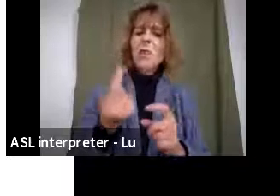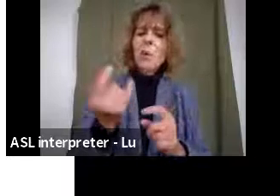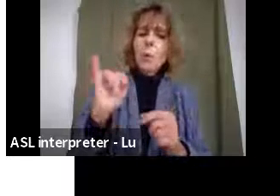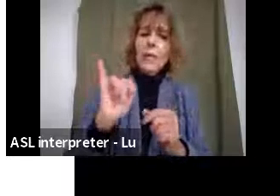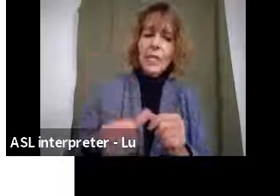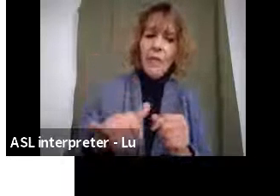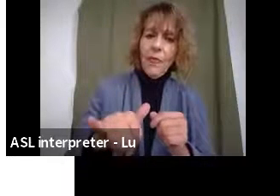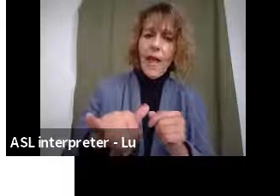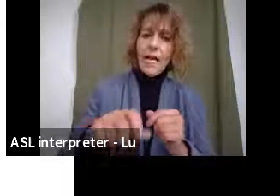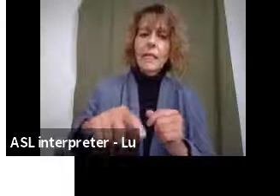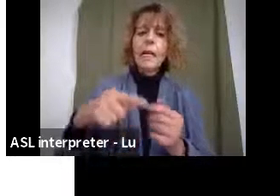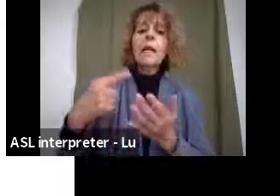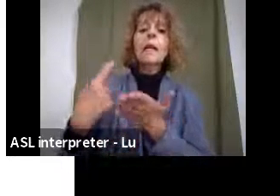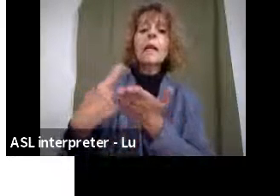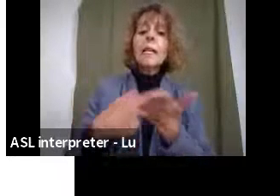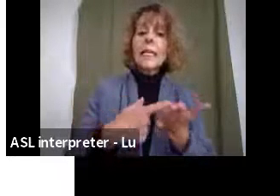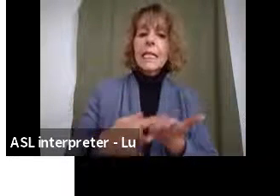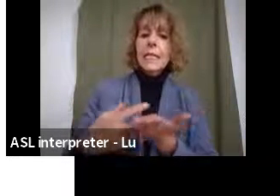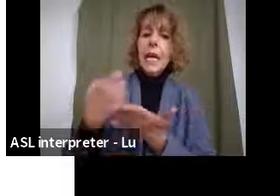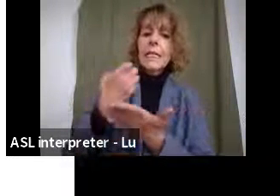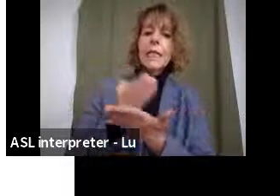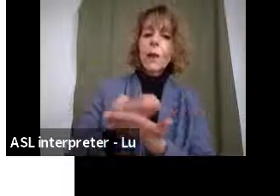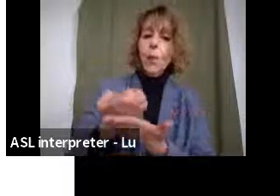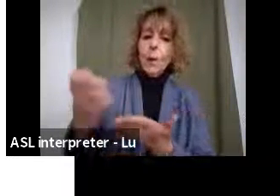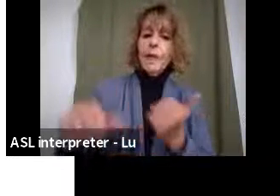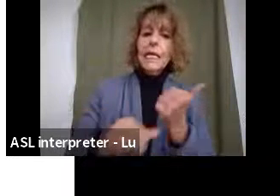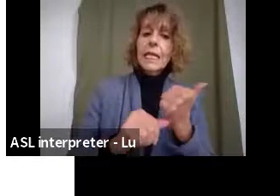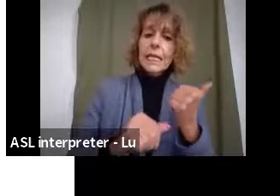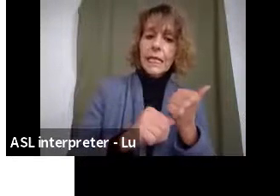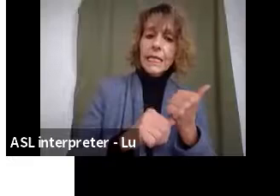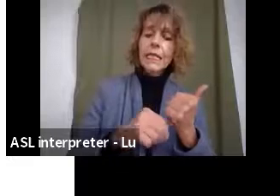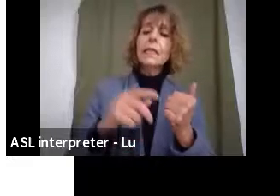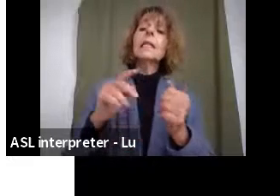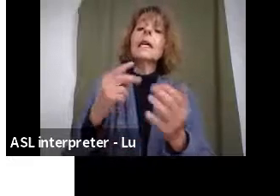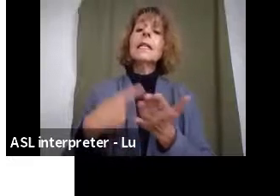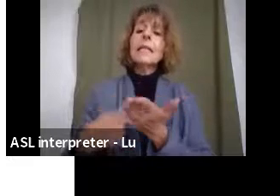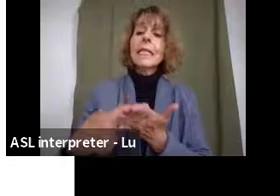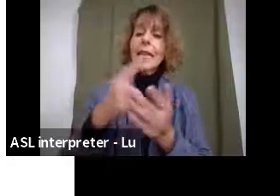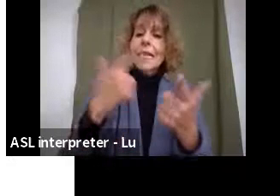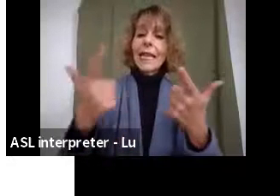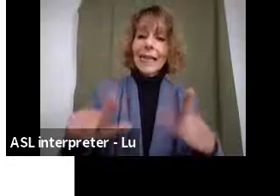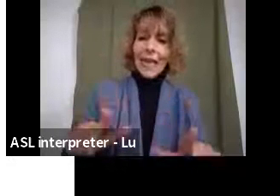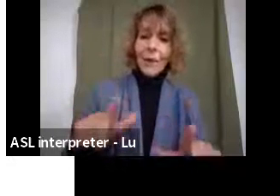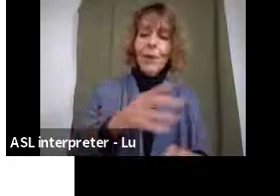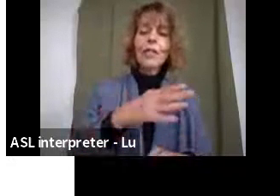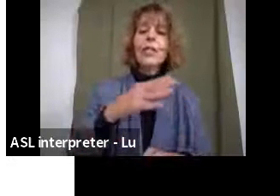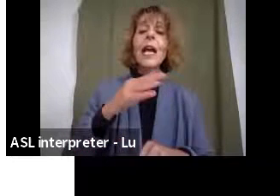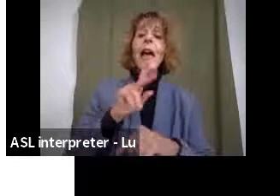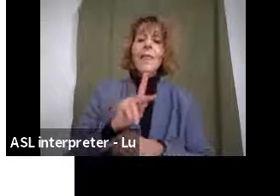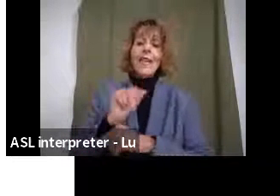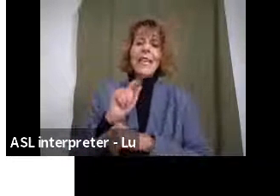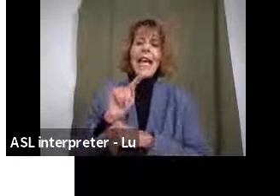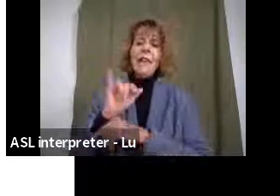by medical equipment, and then language. Wow. So